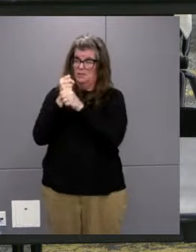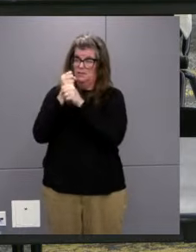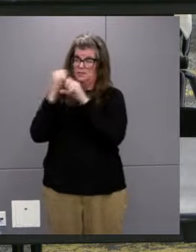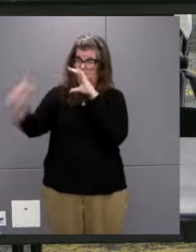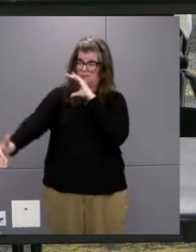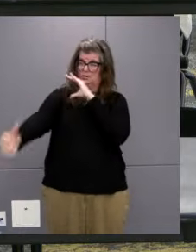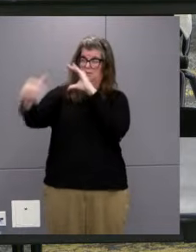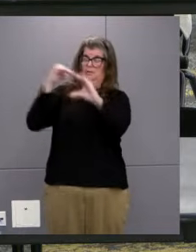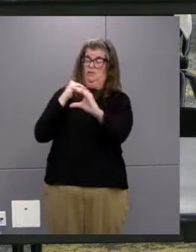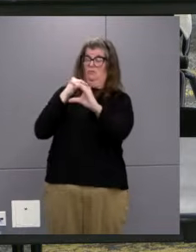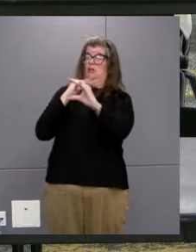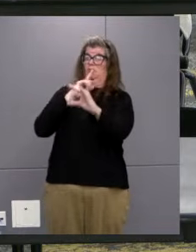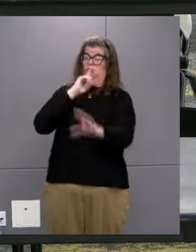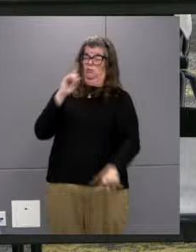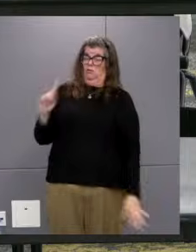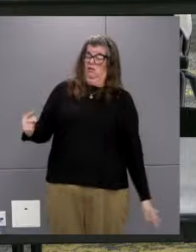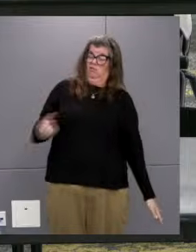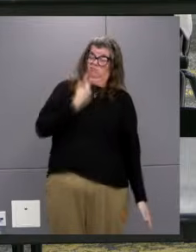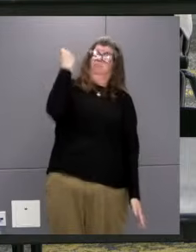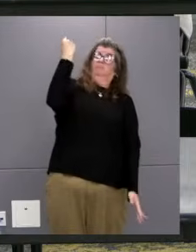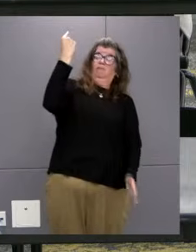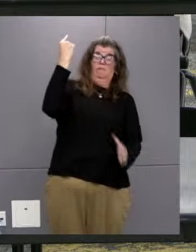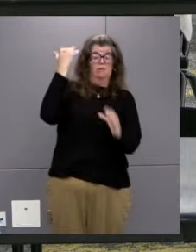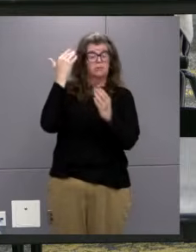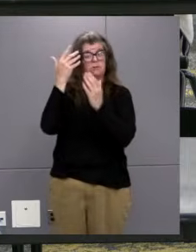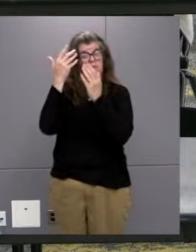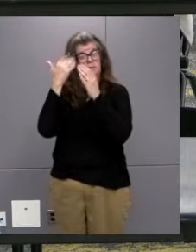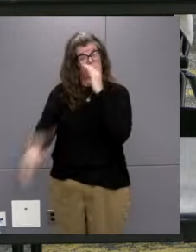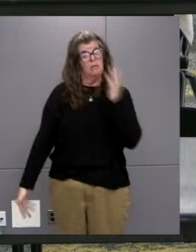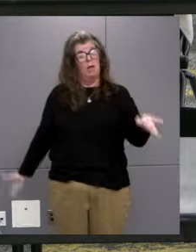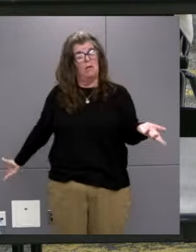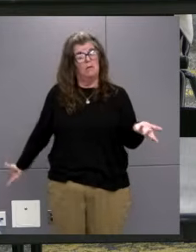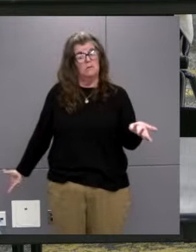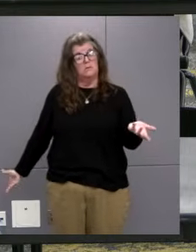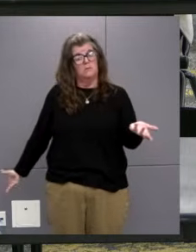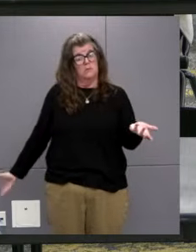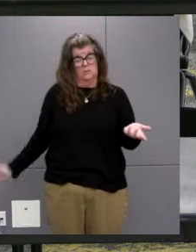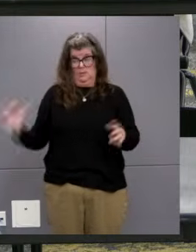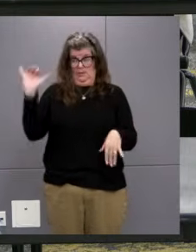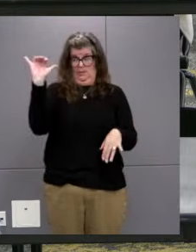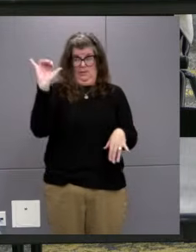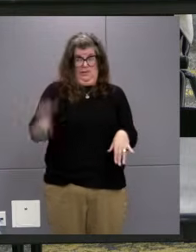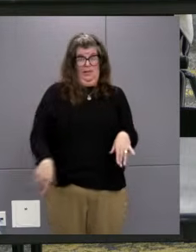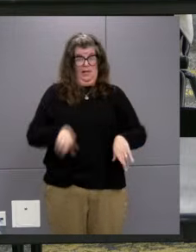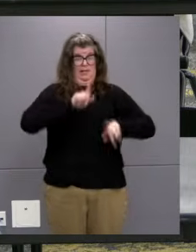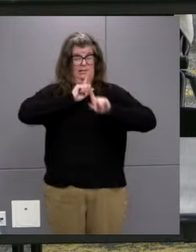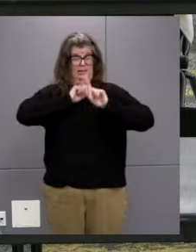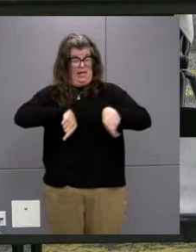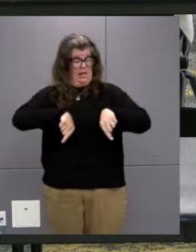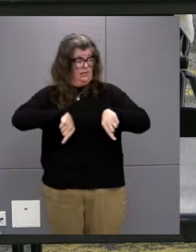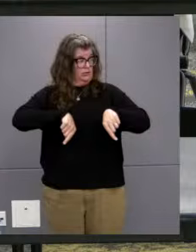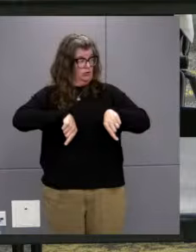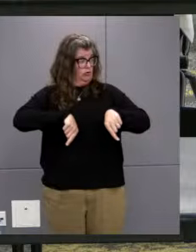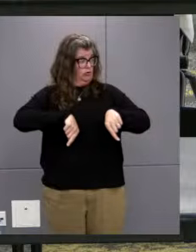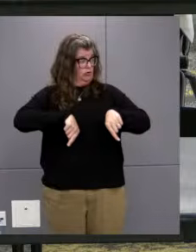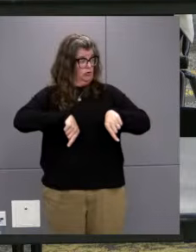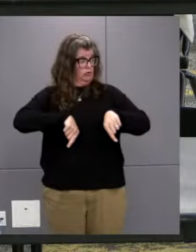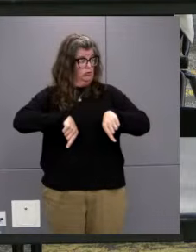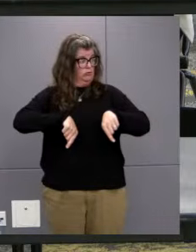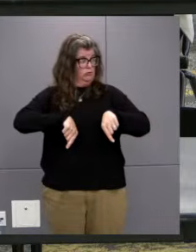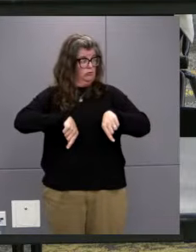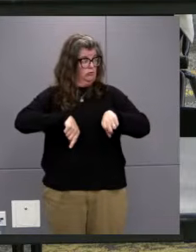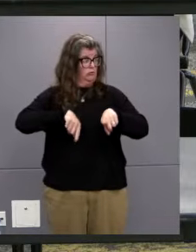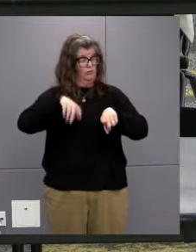be a condescending email. Now, that was the answer. It appears, like I said, it was forwarded from Chief Zeckman